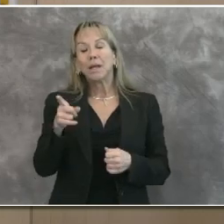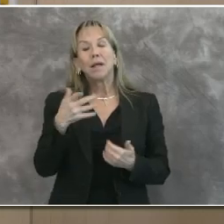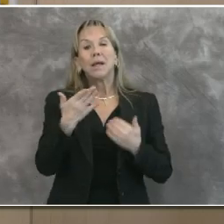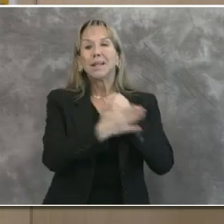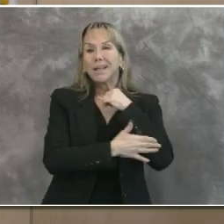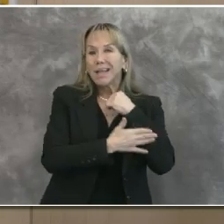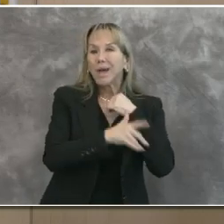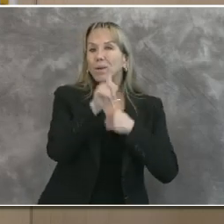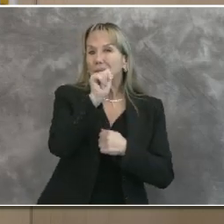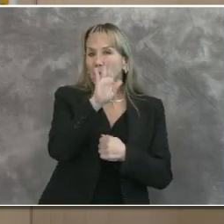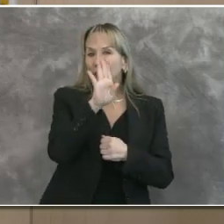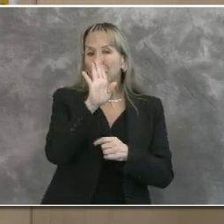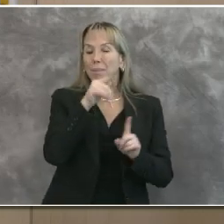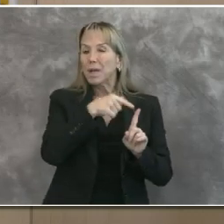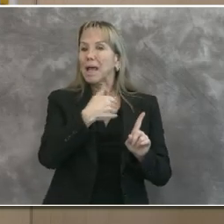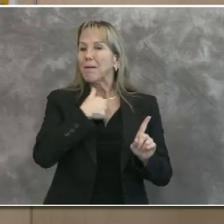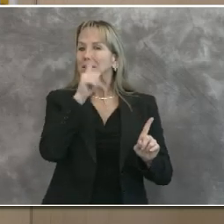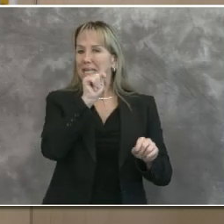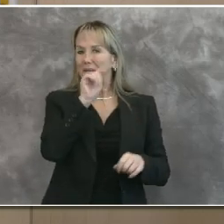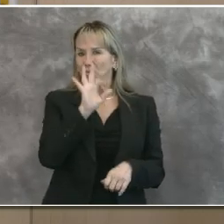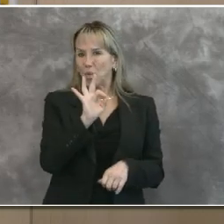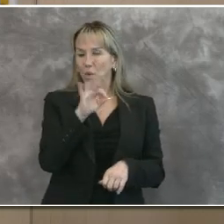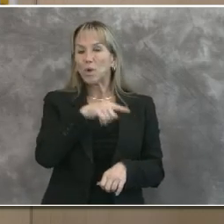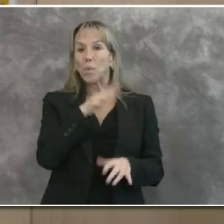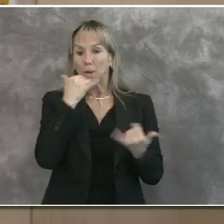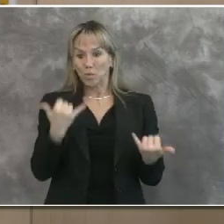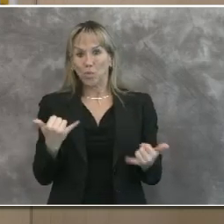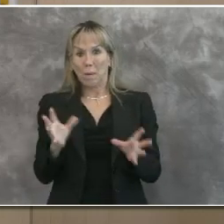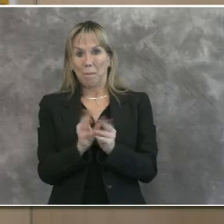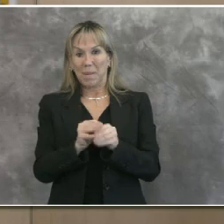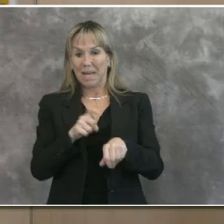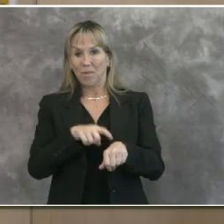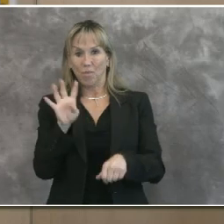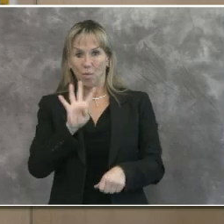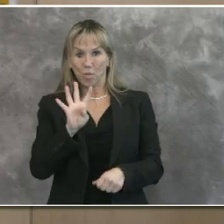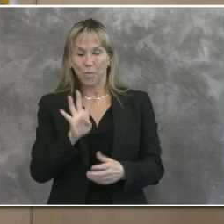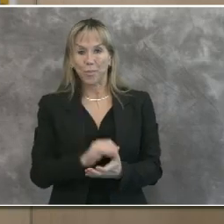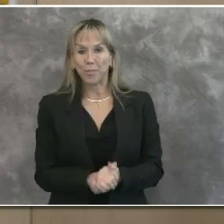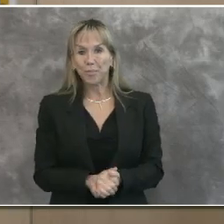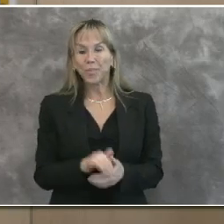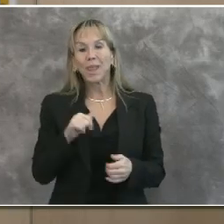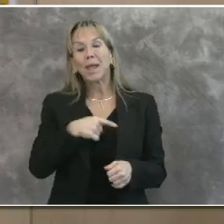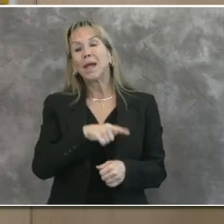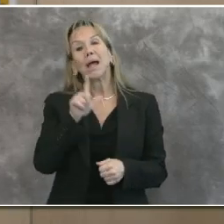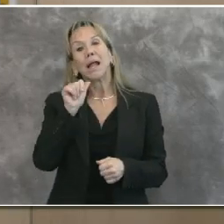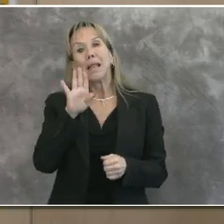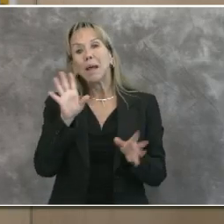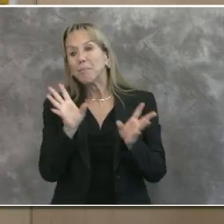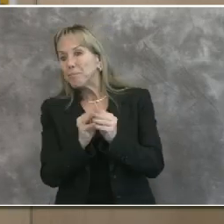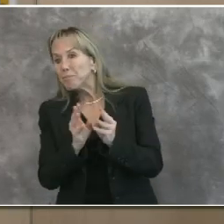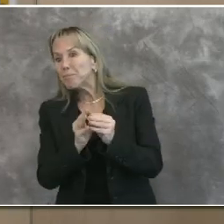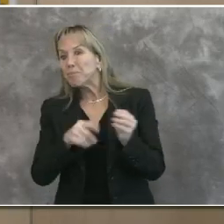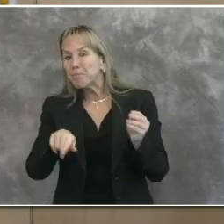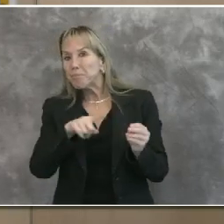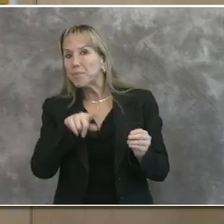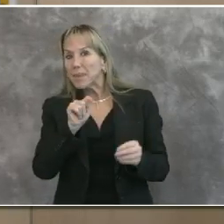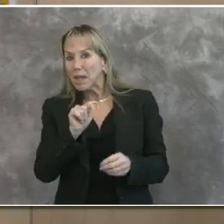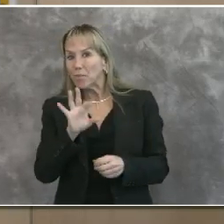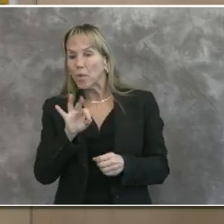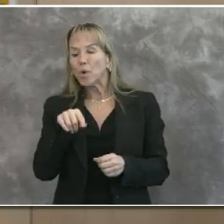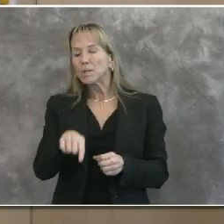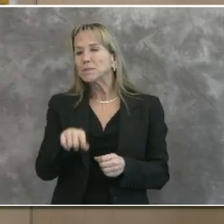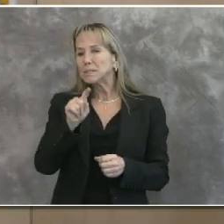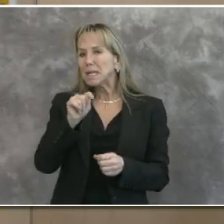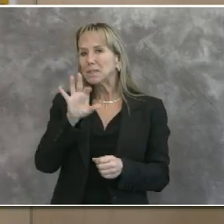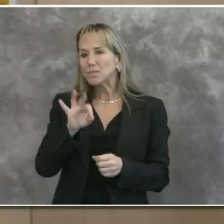laboratory testing task force will be meeting this afternoon at 4 o'clock. And so far, in preparation for that